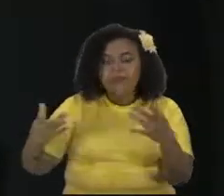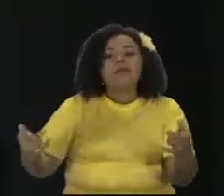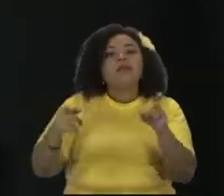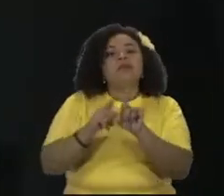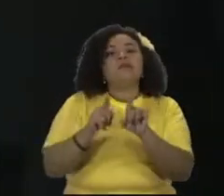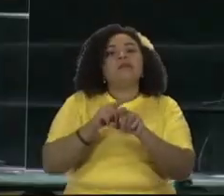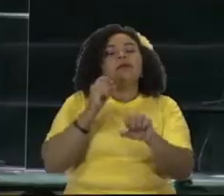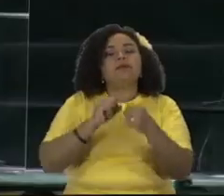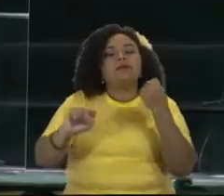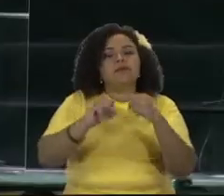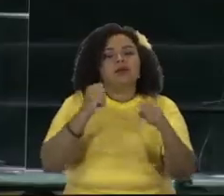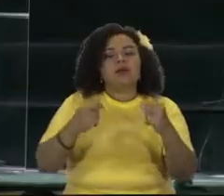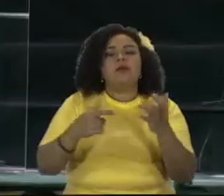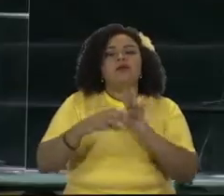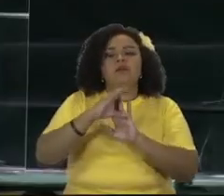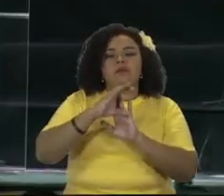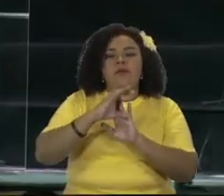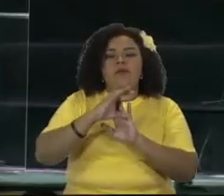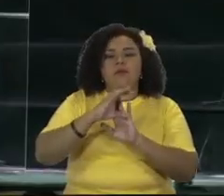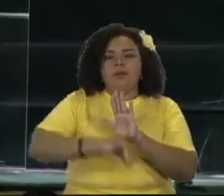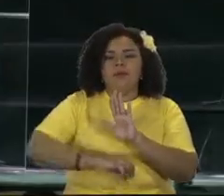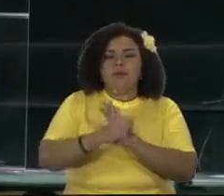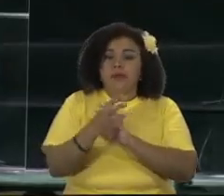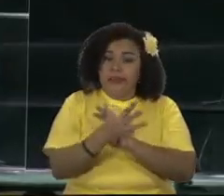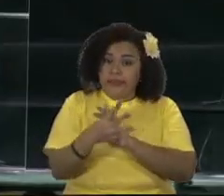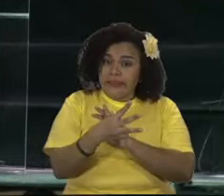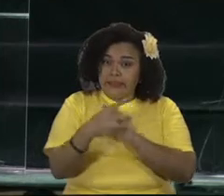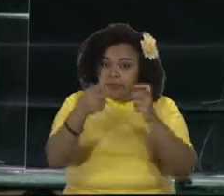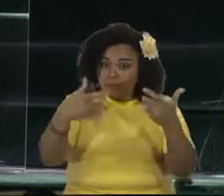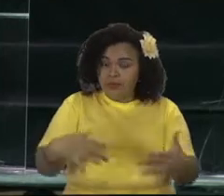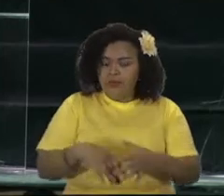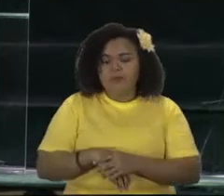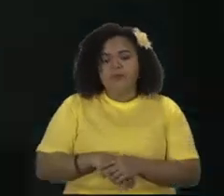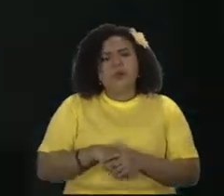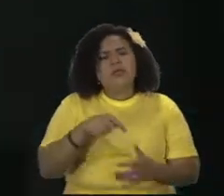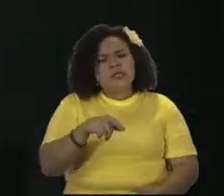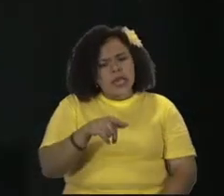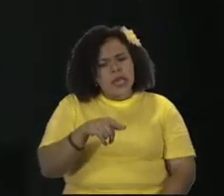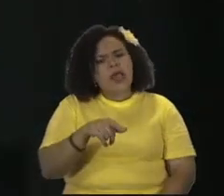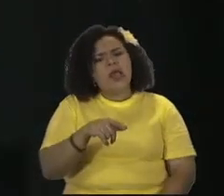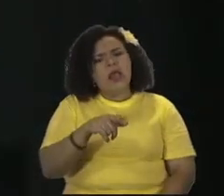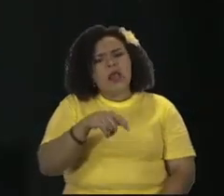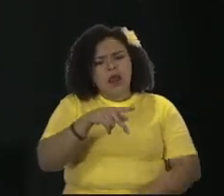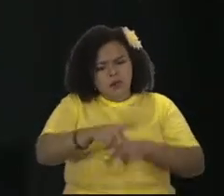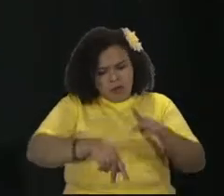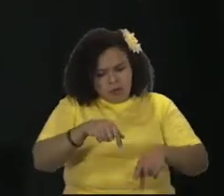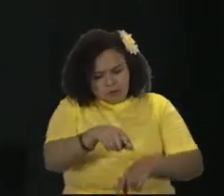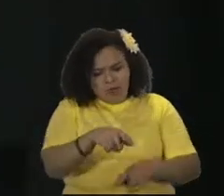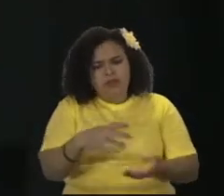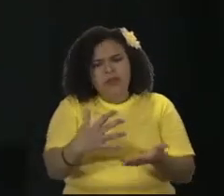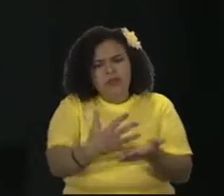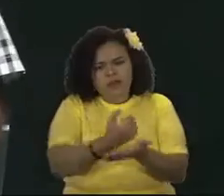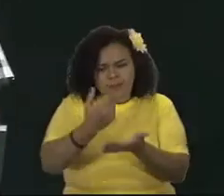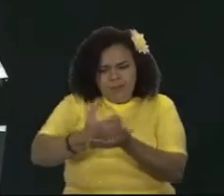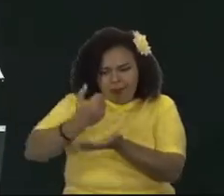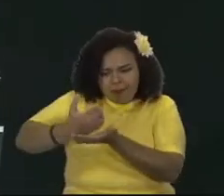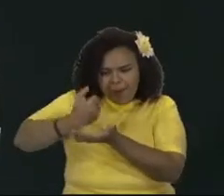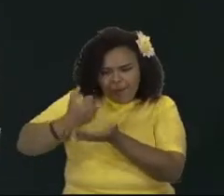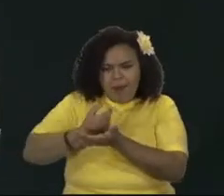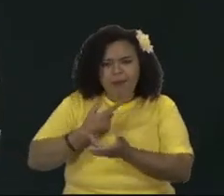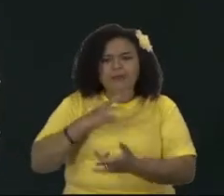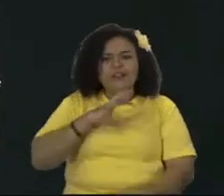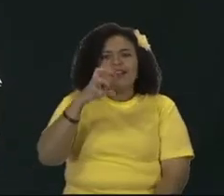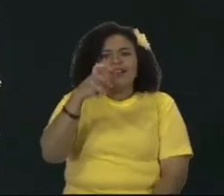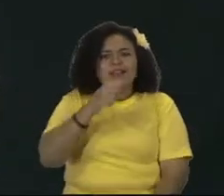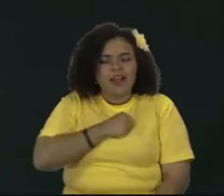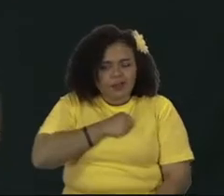And at the end of the chapter, and there will be salvation. You know why 20,000 people accept